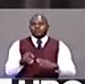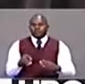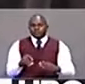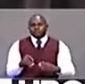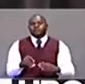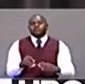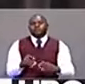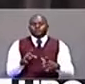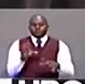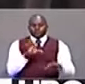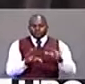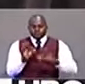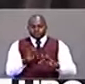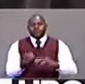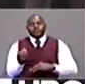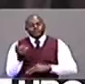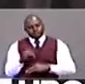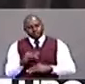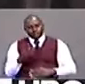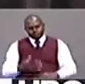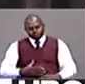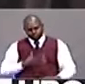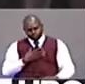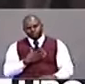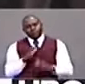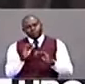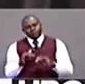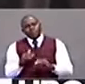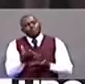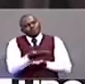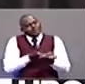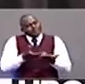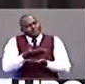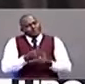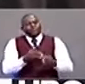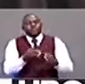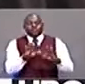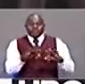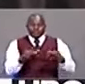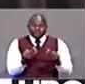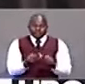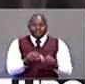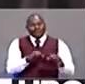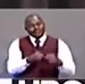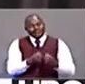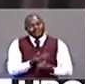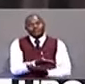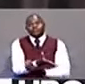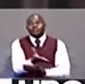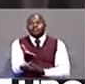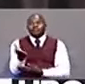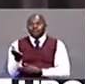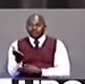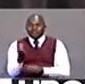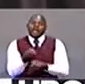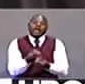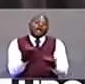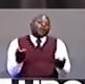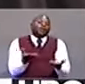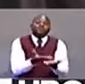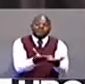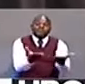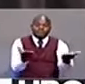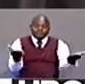Day, to visit and spend time with his family. This is a challenge to all of us. How many of